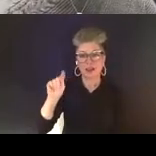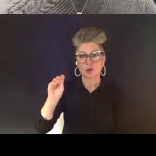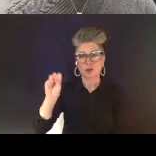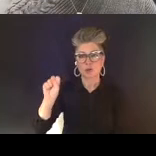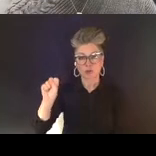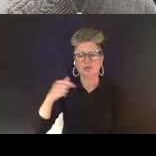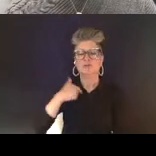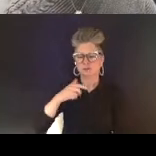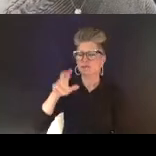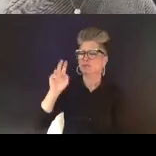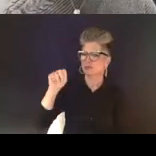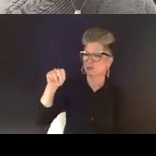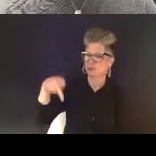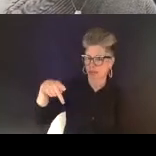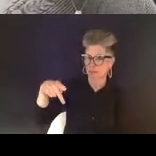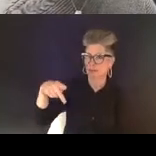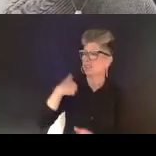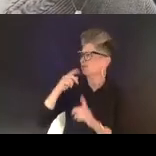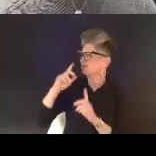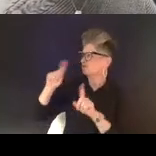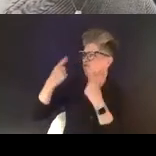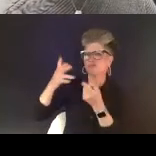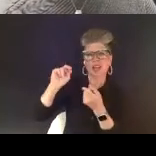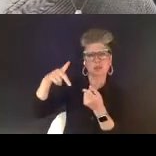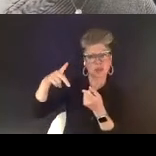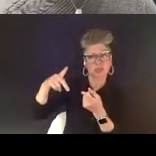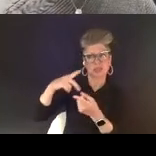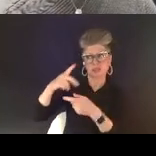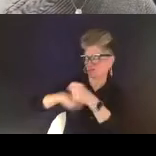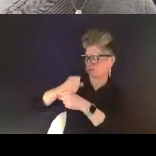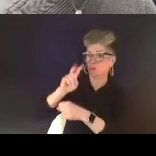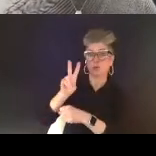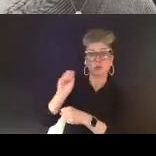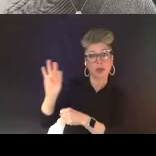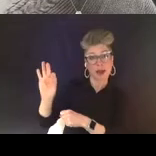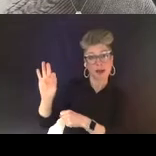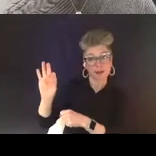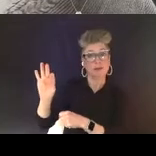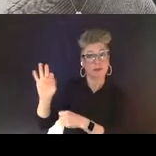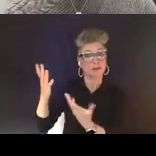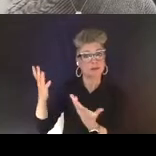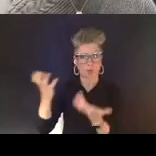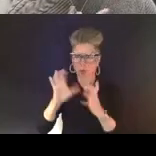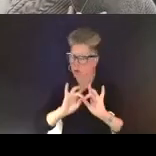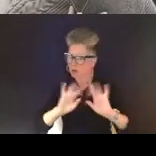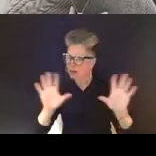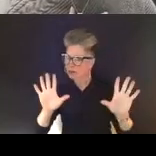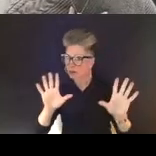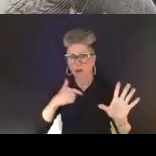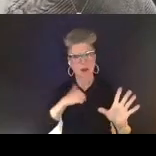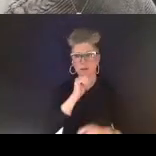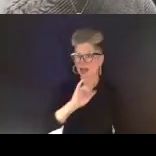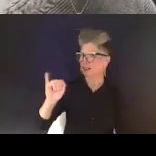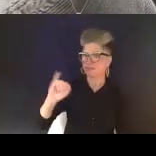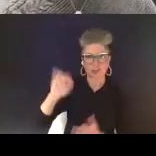As Michael mentioned, I've been a nurse practitioner since 2009. And so I want to clarify with everyone, I'm not an infectious